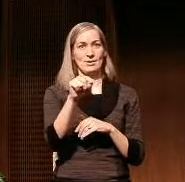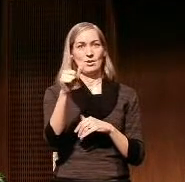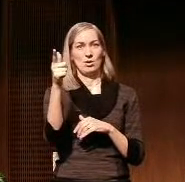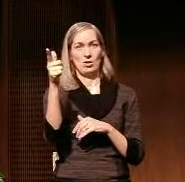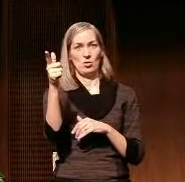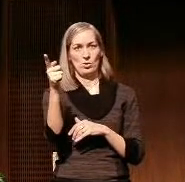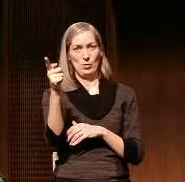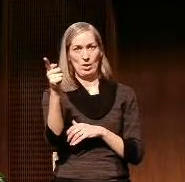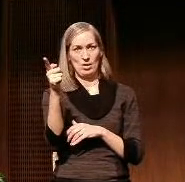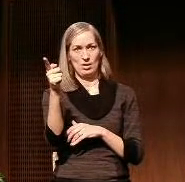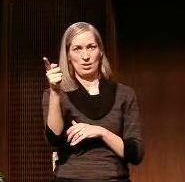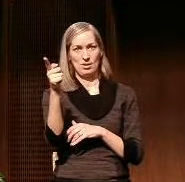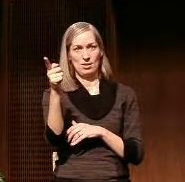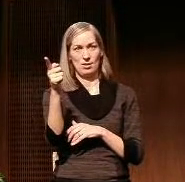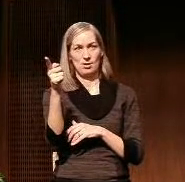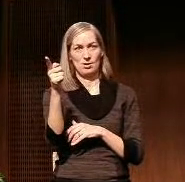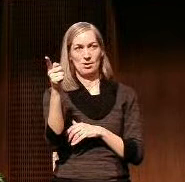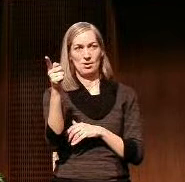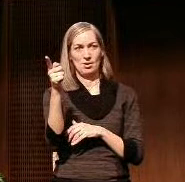2021,